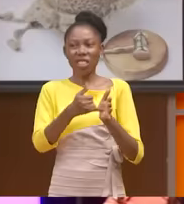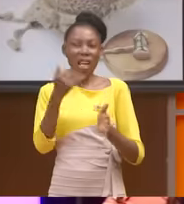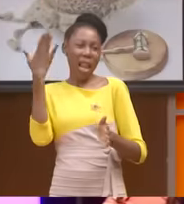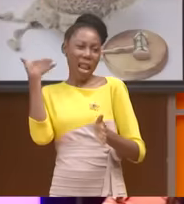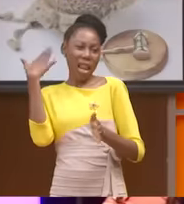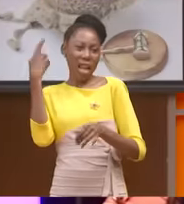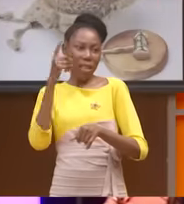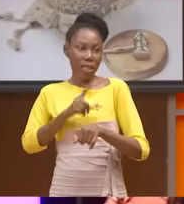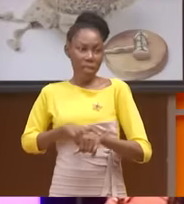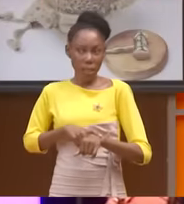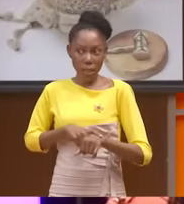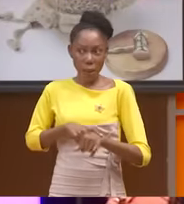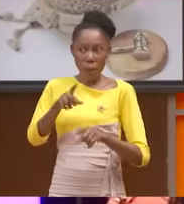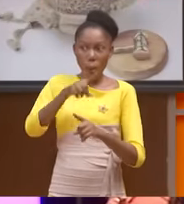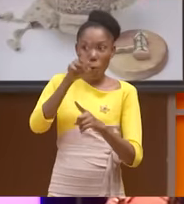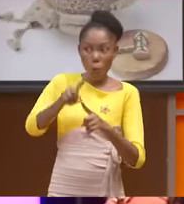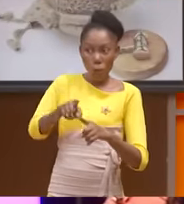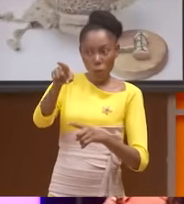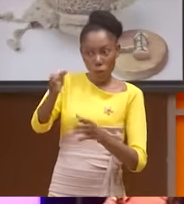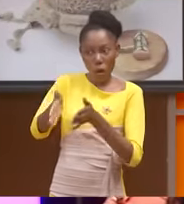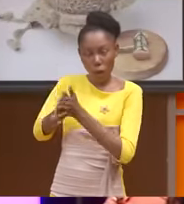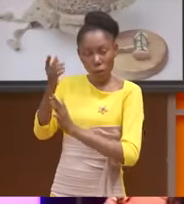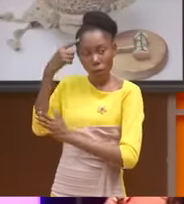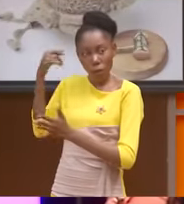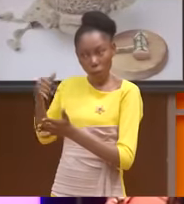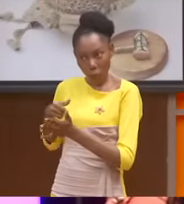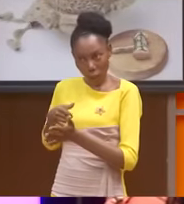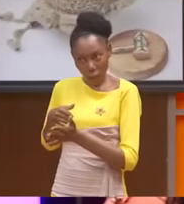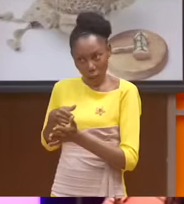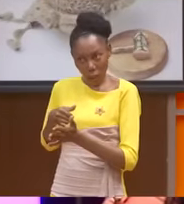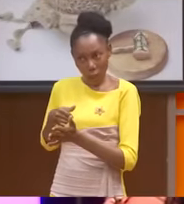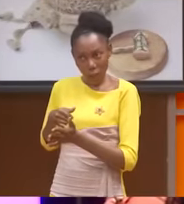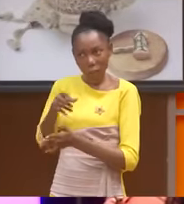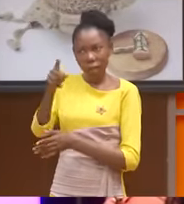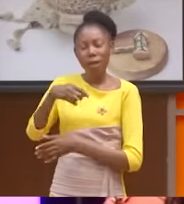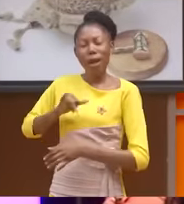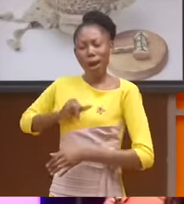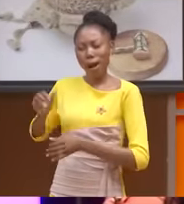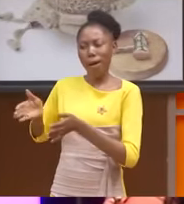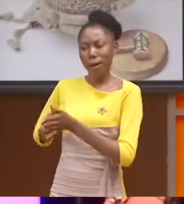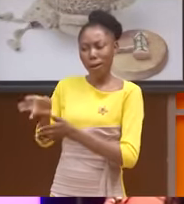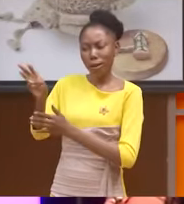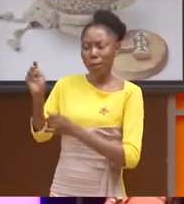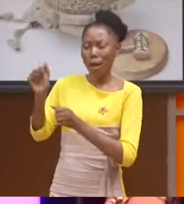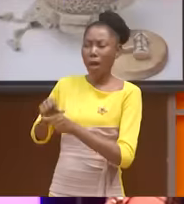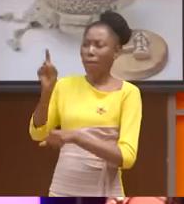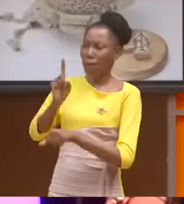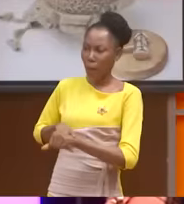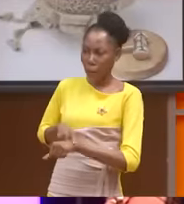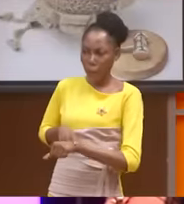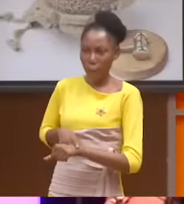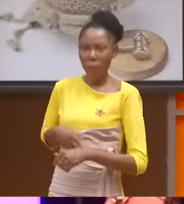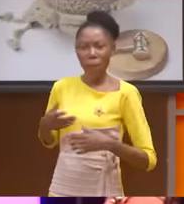Just once. When you asked for it. I've been asking before now. But like I rightly say, it's because maybe this one, where I went